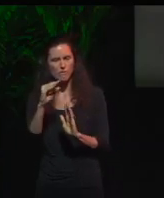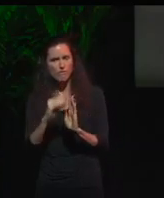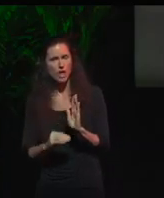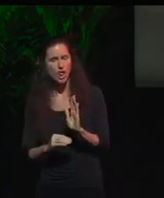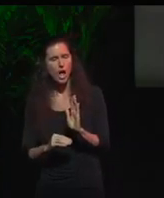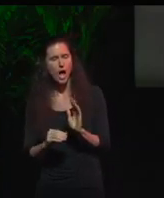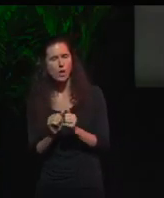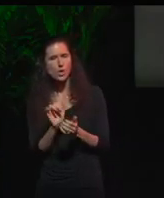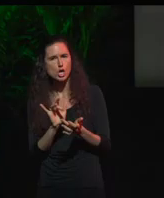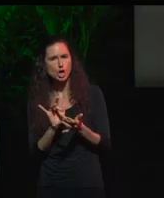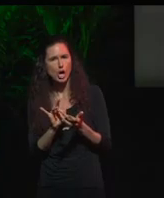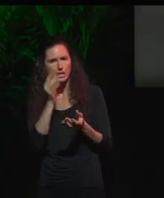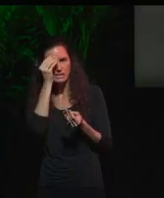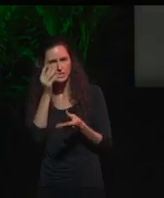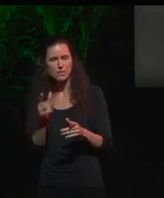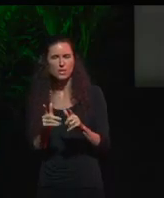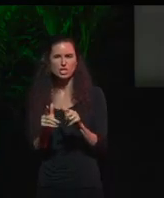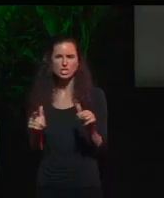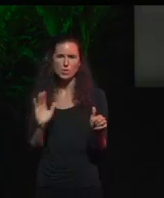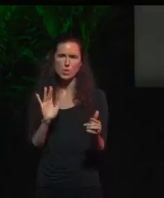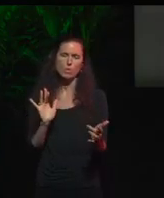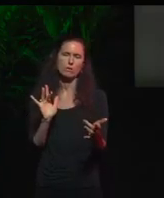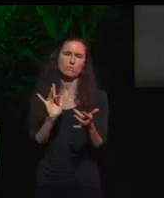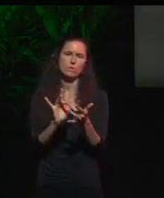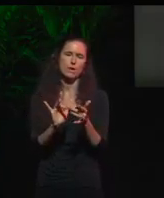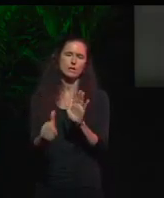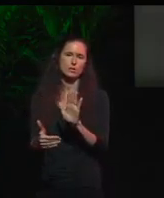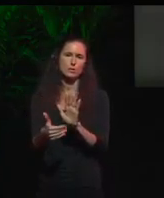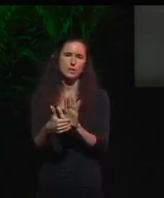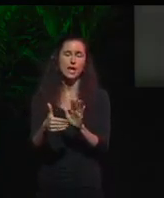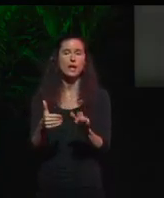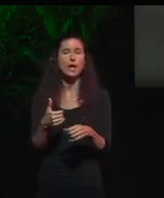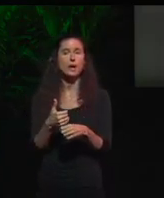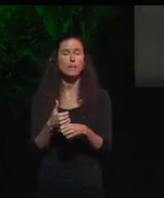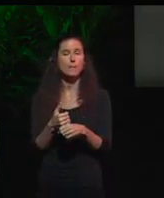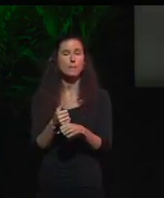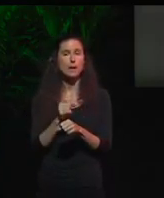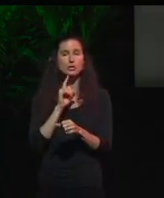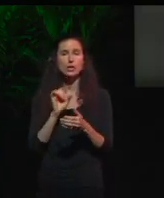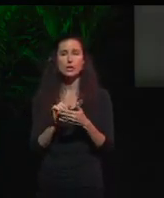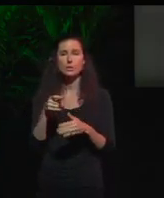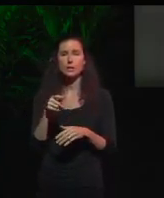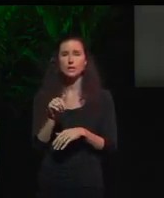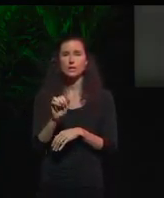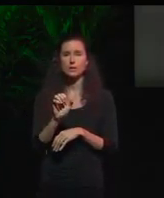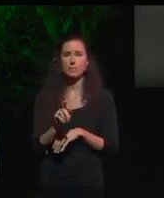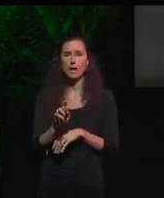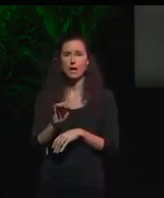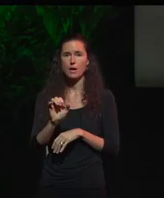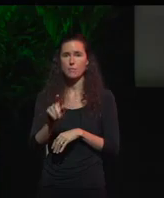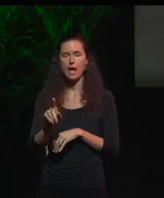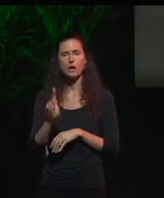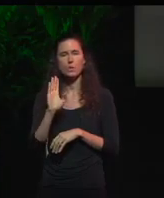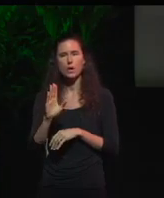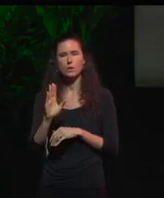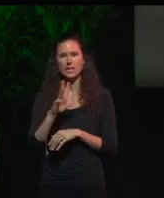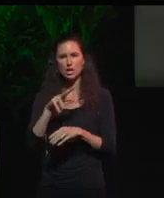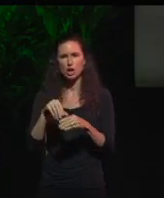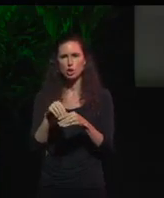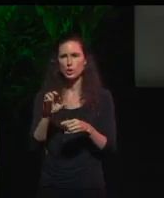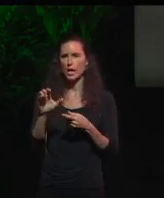with your contact information, and we'll reach back out to you and make sure that we get PACBACK built into your Canvas shell, et cetera.